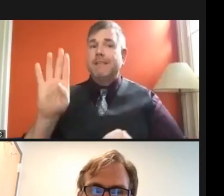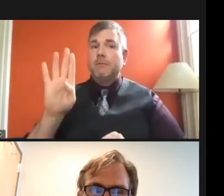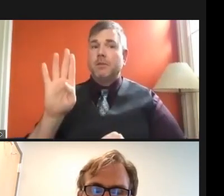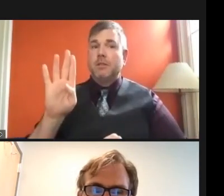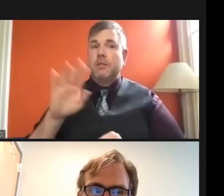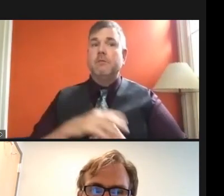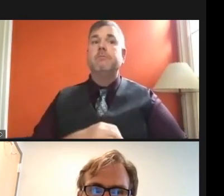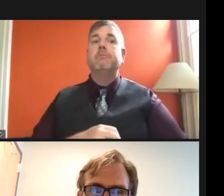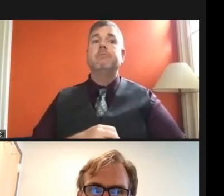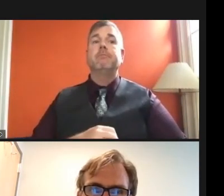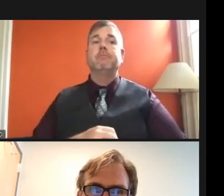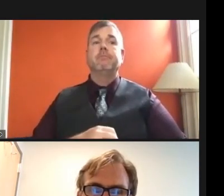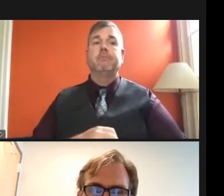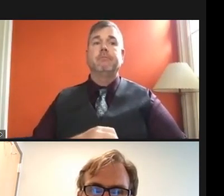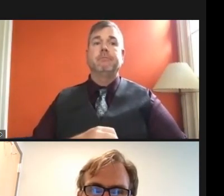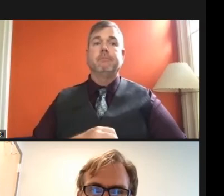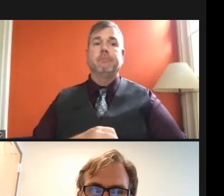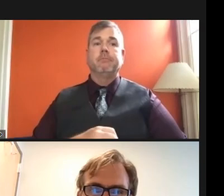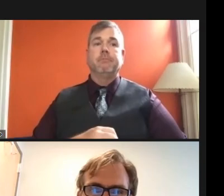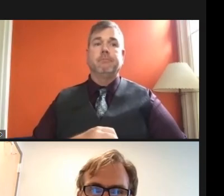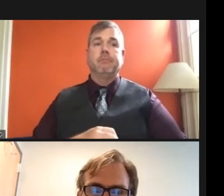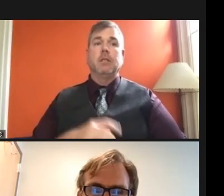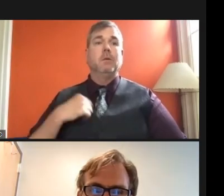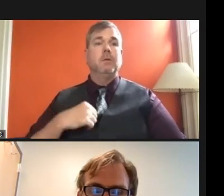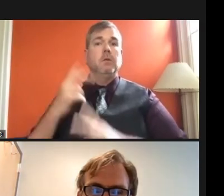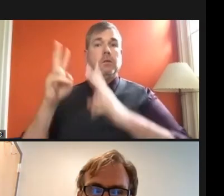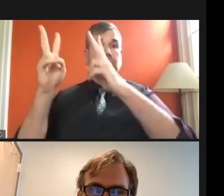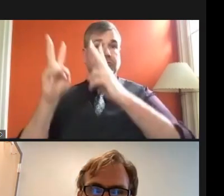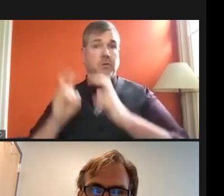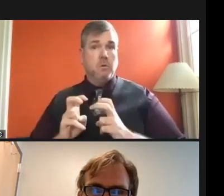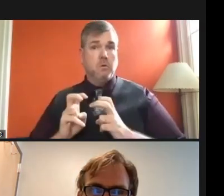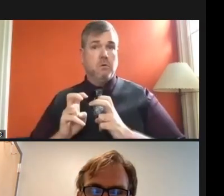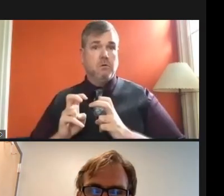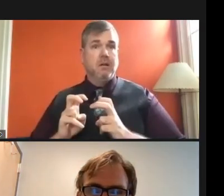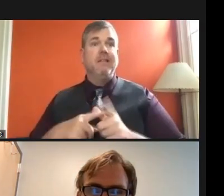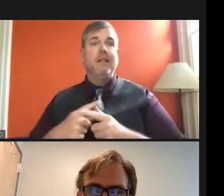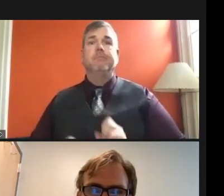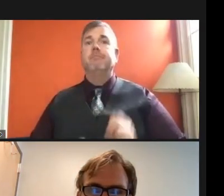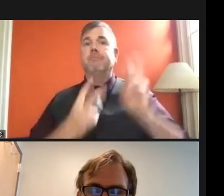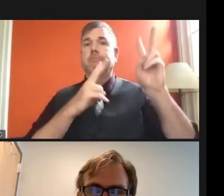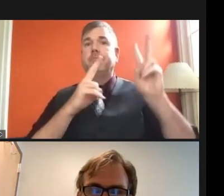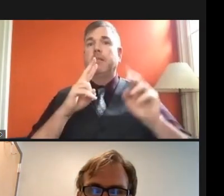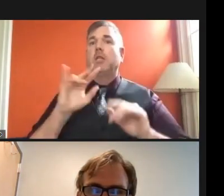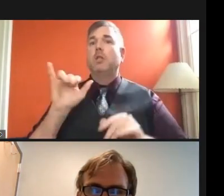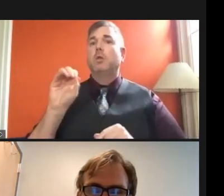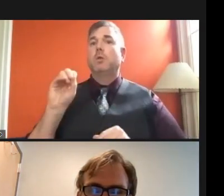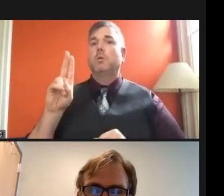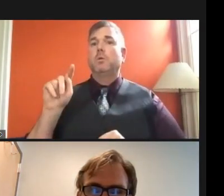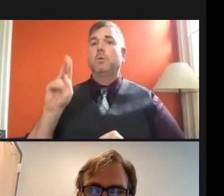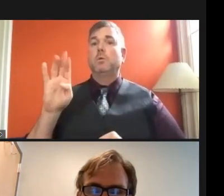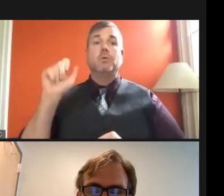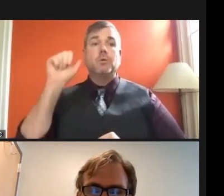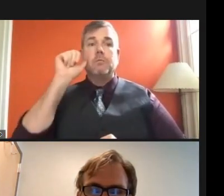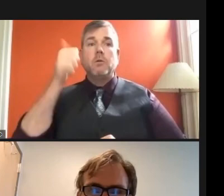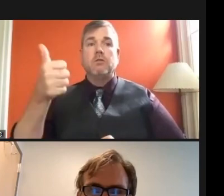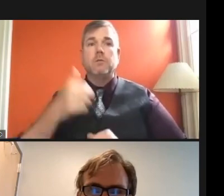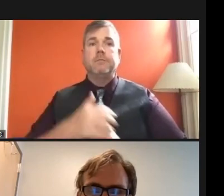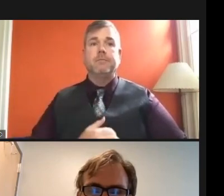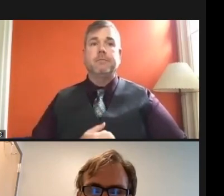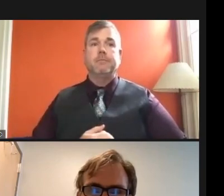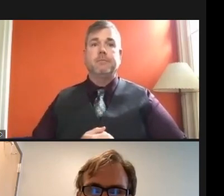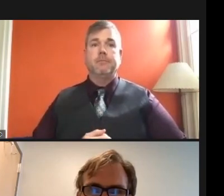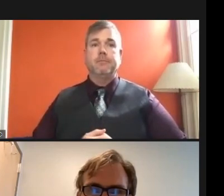by tomorrow morning, and we will be sure to share that out. Again, our central resource for all updates and information as it relates